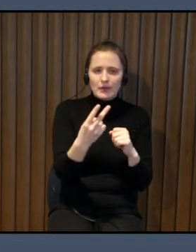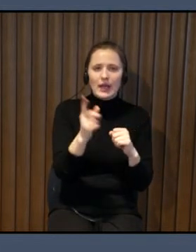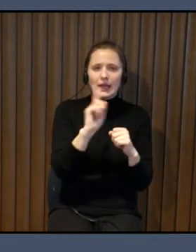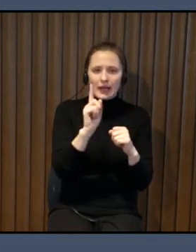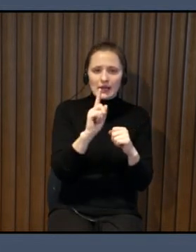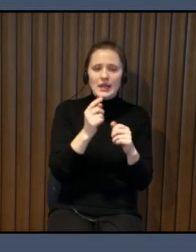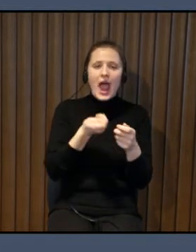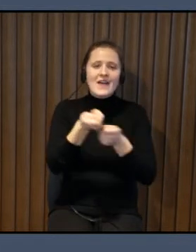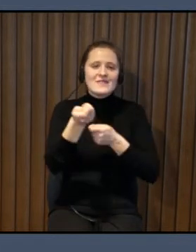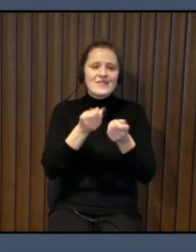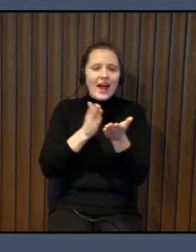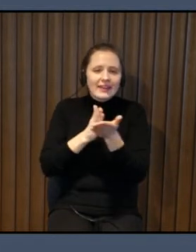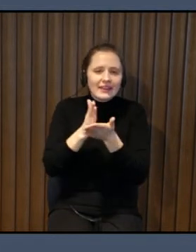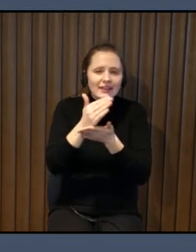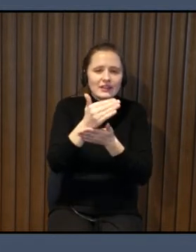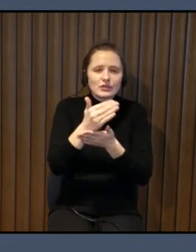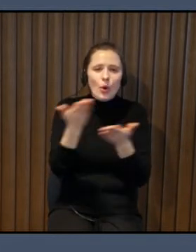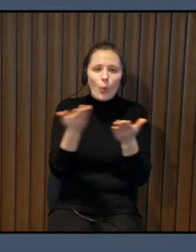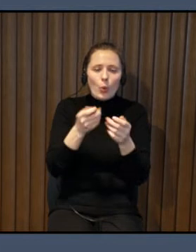Again, here